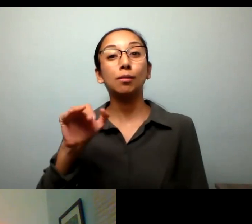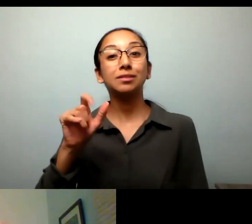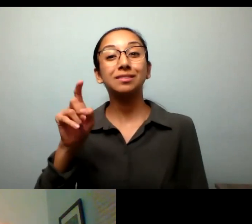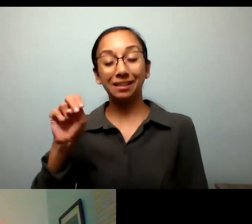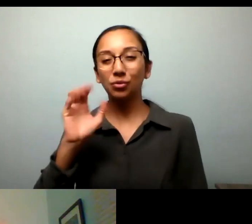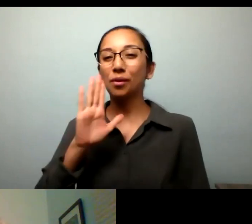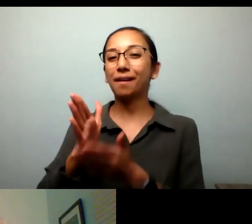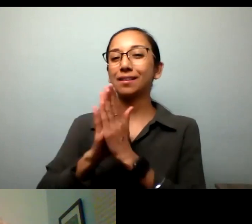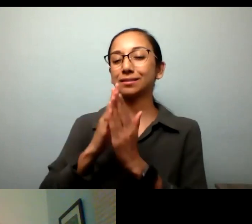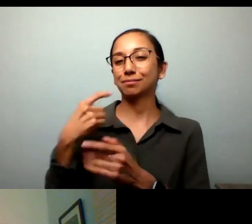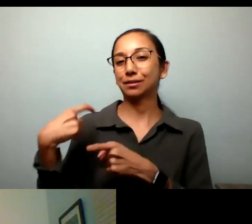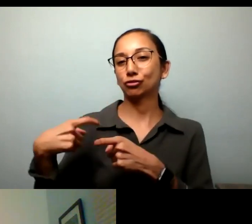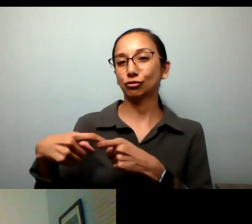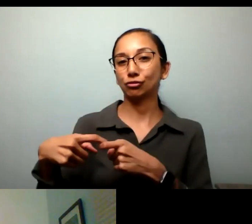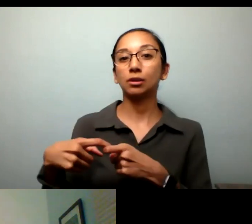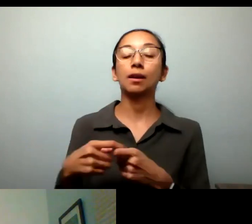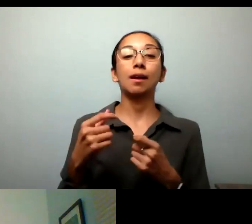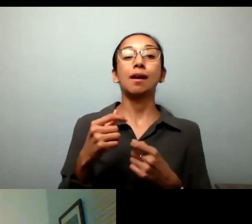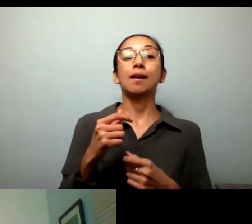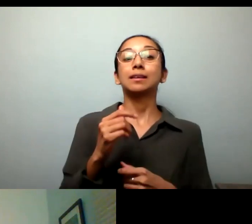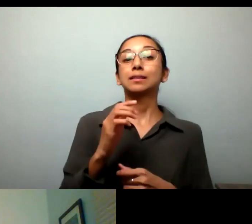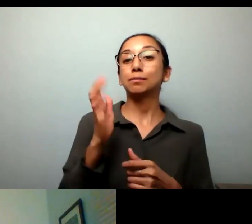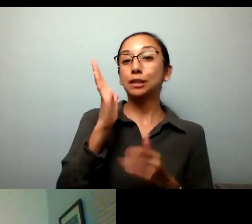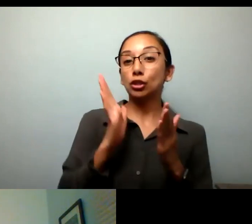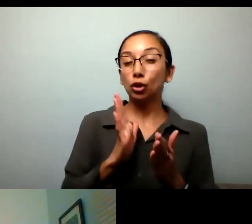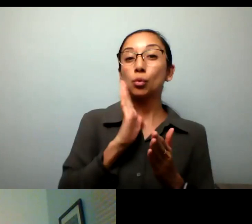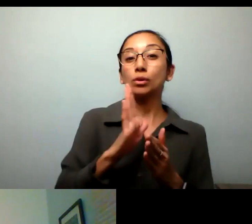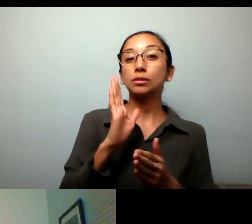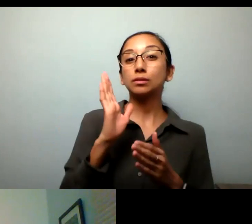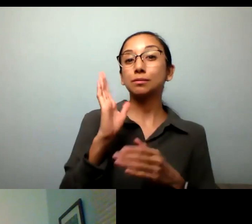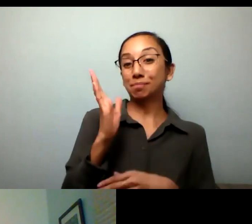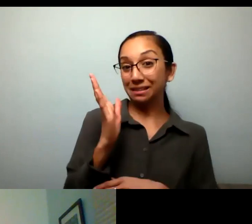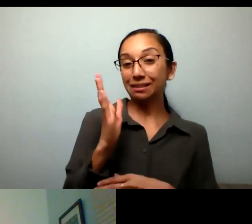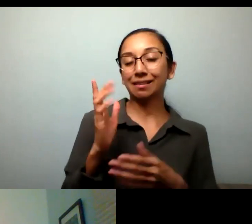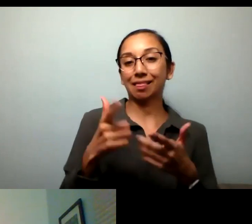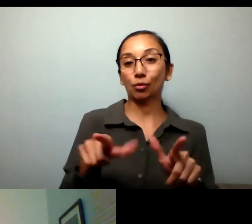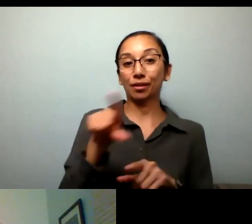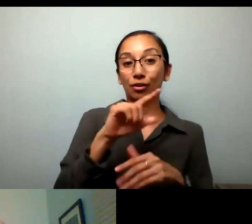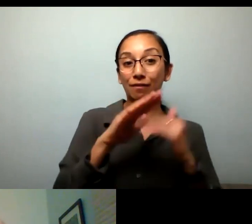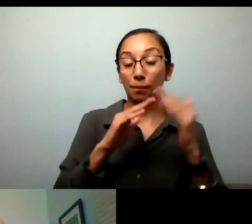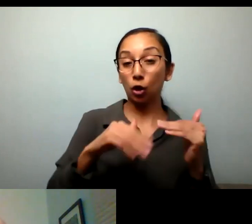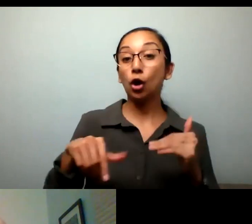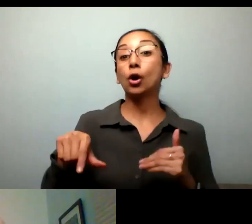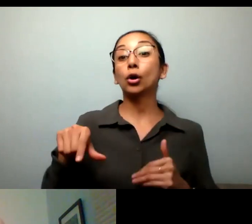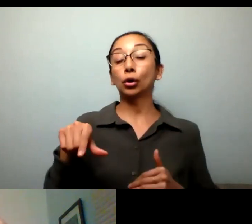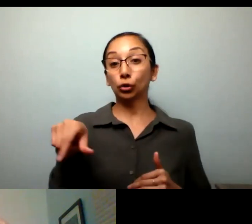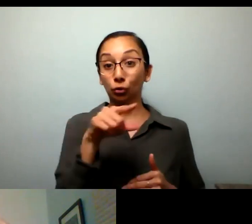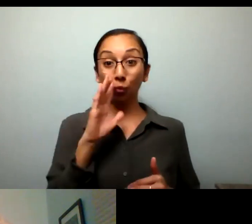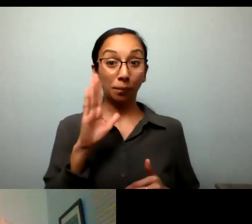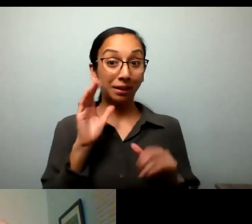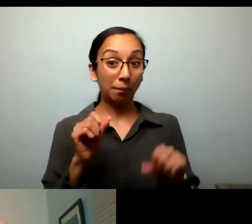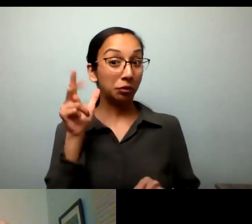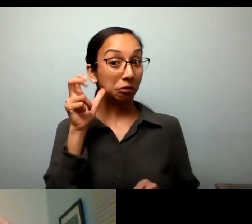Our speakers will speak in the language they're comfortable in, and you will be able to hear it because you've used your interpretation